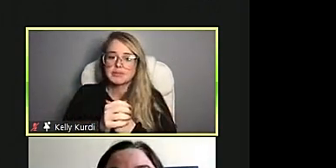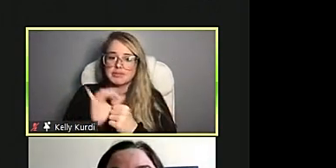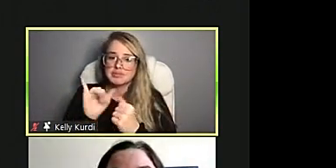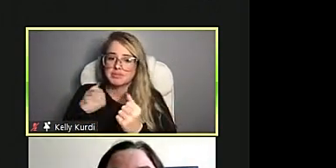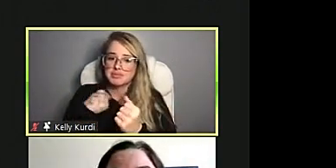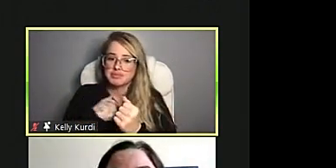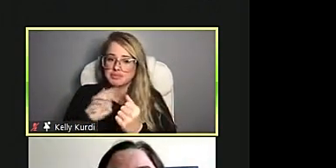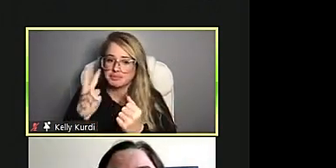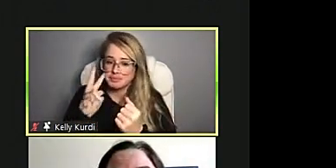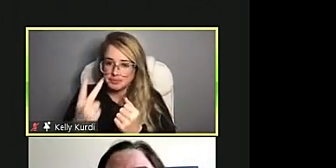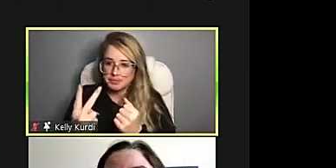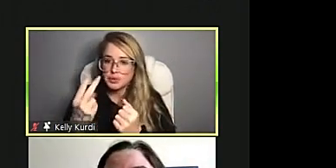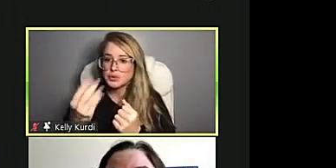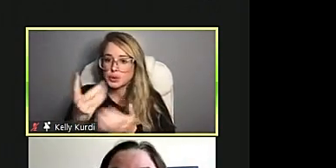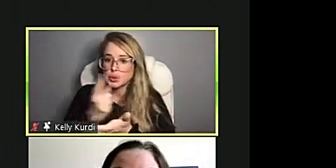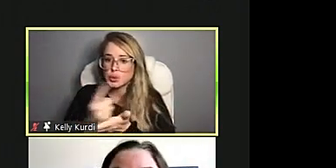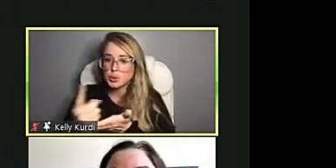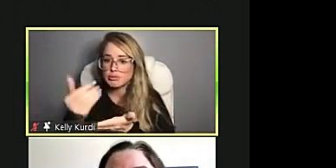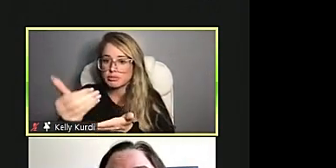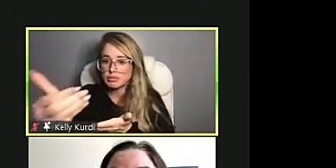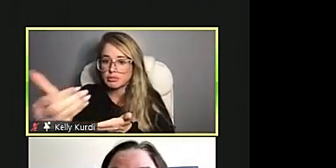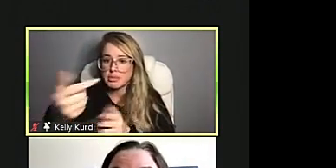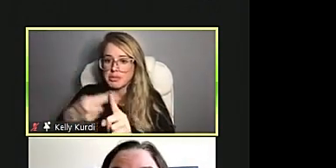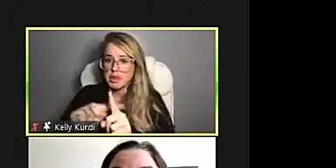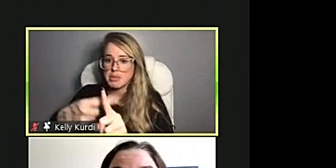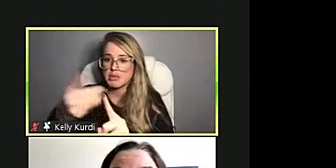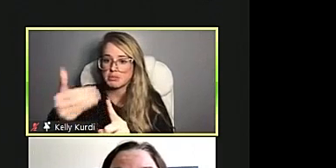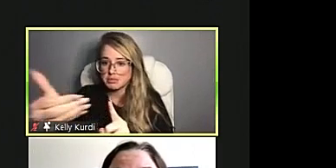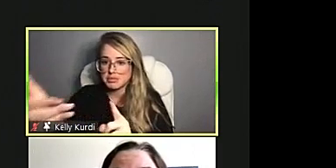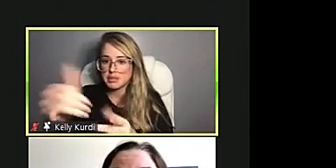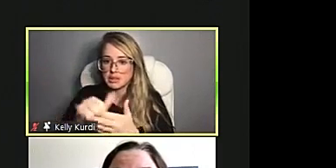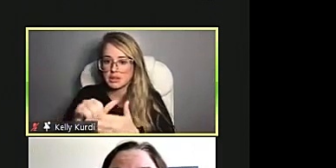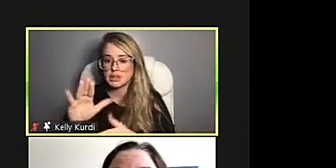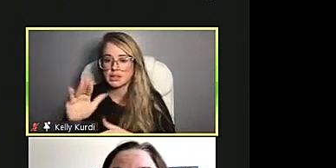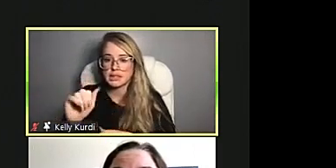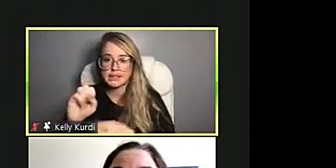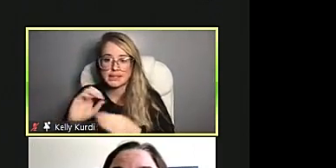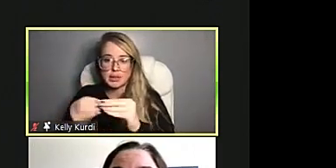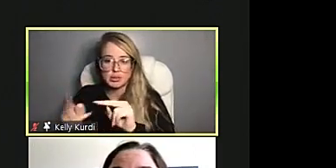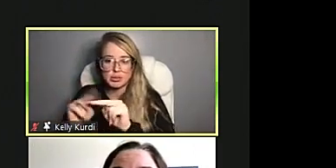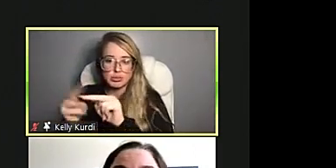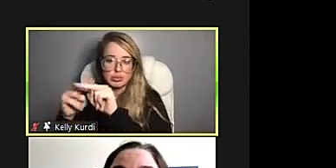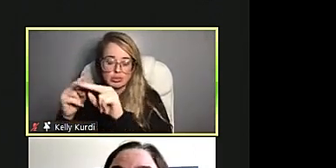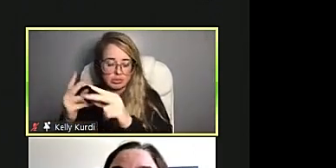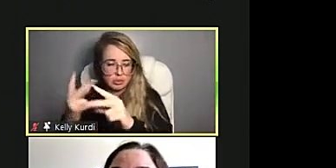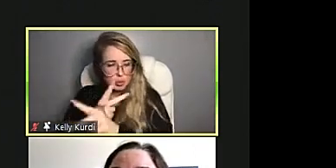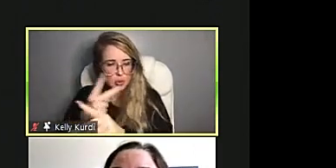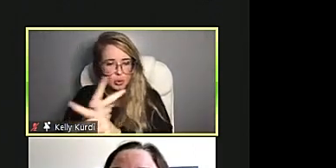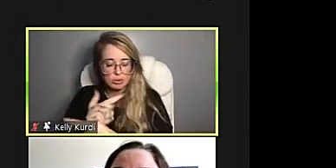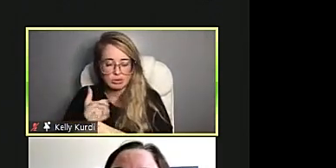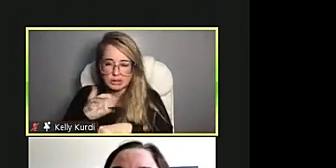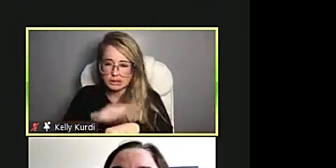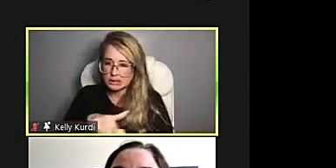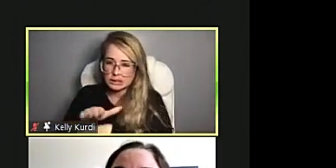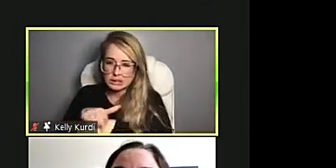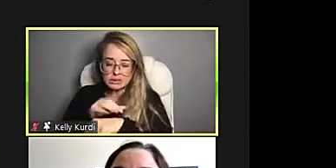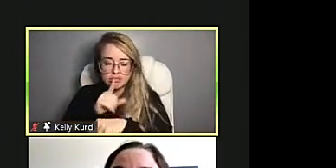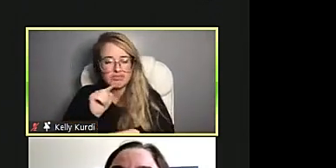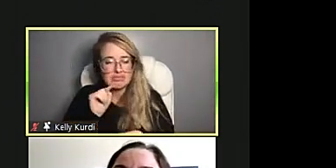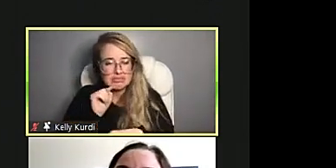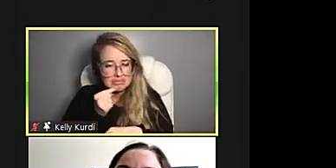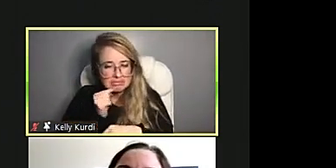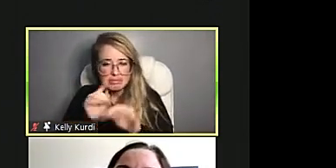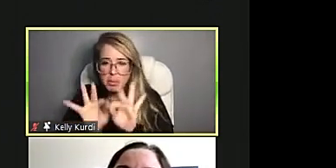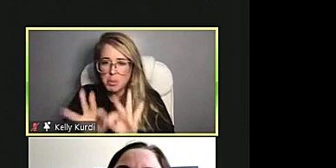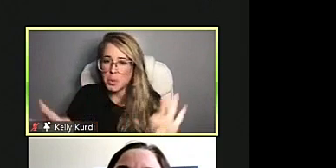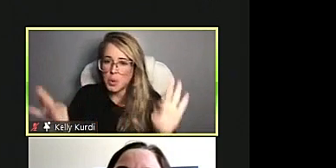into the coming weeks and the coming months as cases are going up today, I cannot stress enough how critically important it